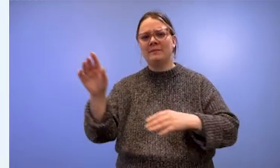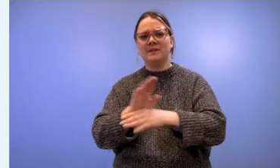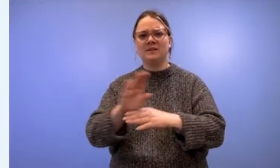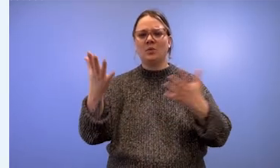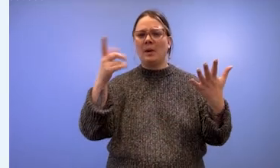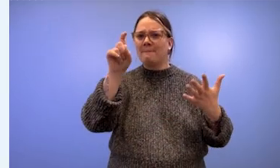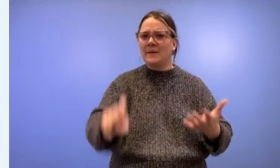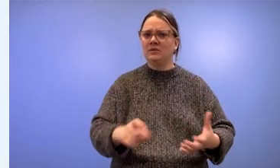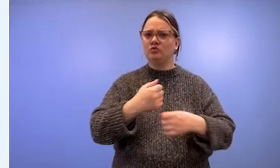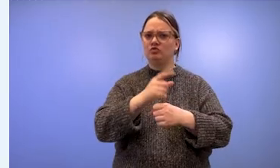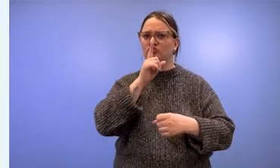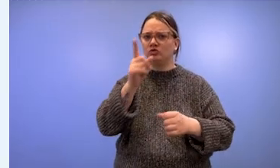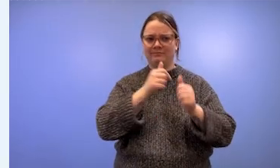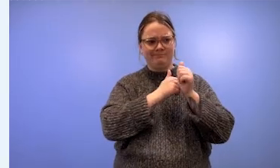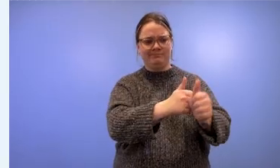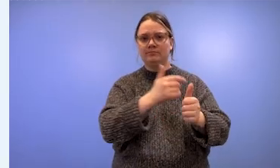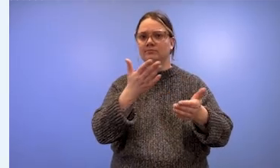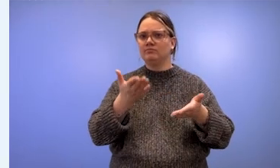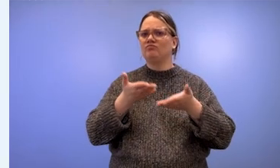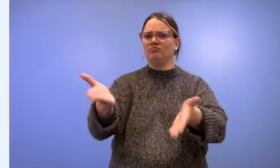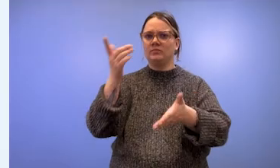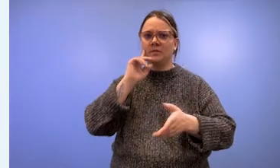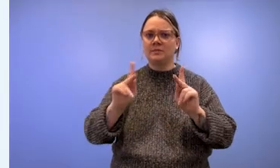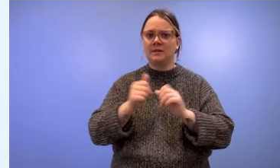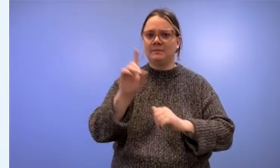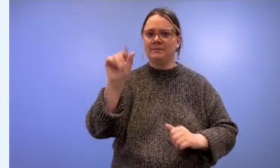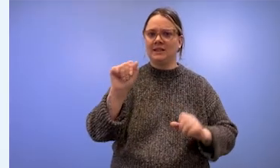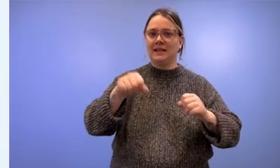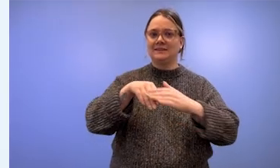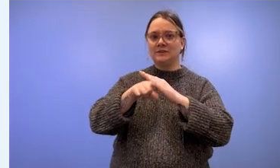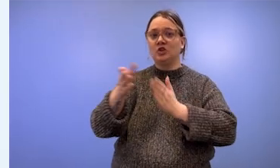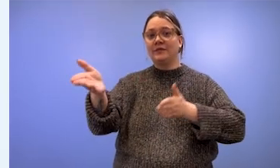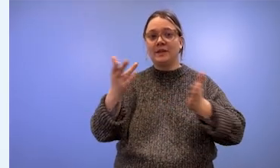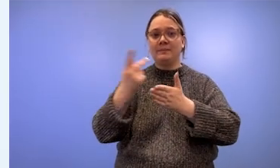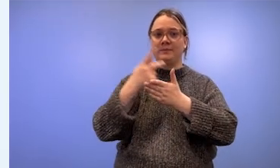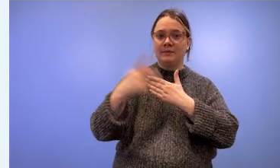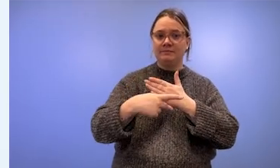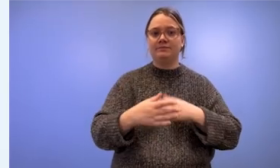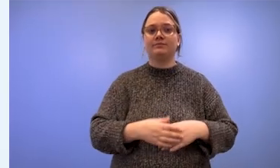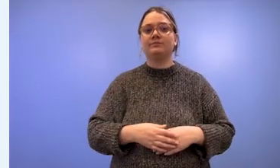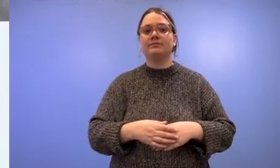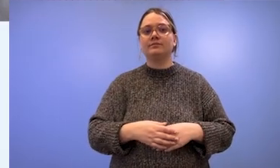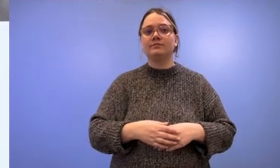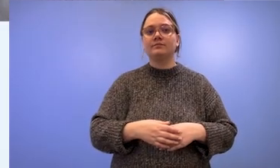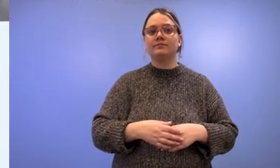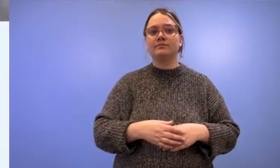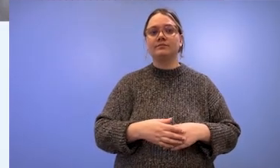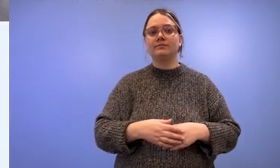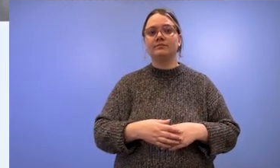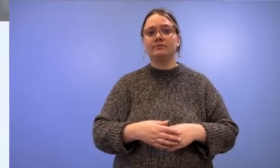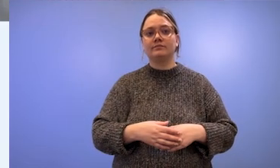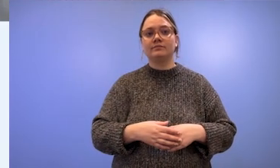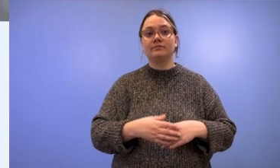they must do to make sure people with disabilities can access services and programs.